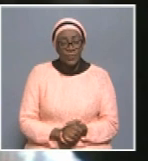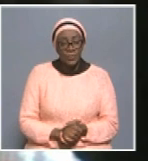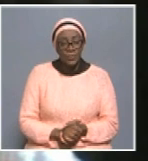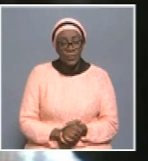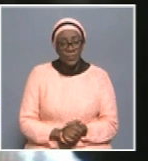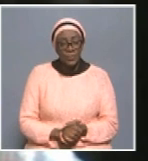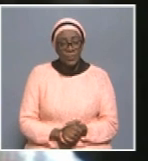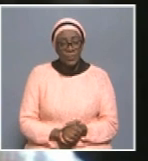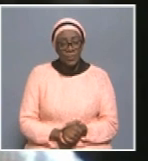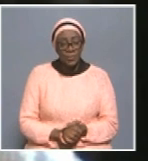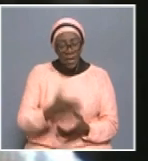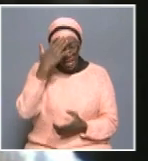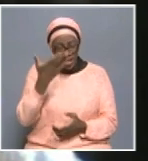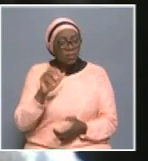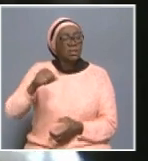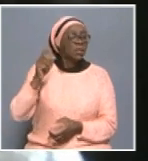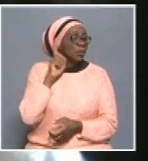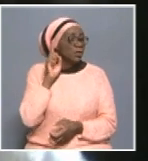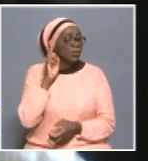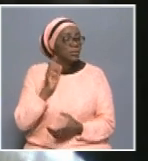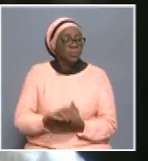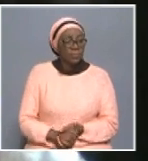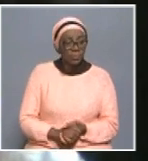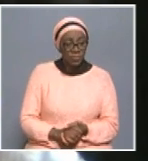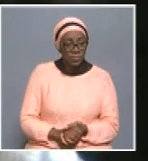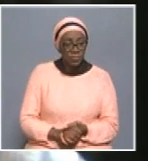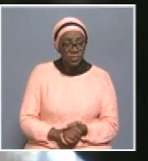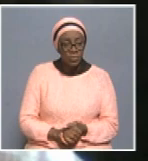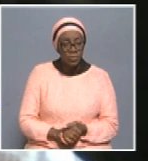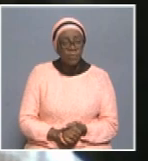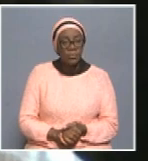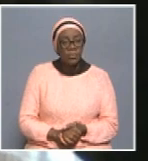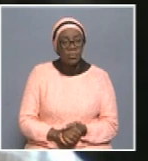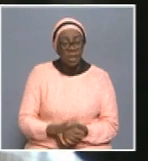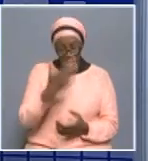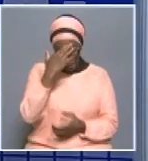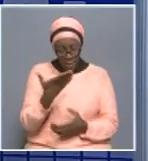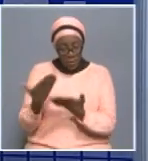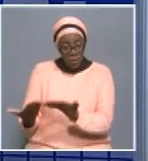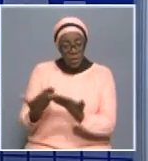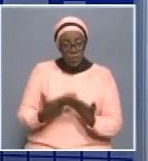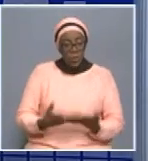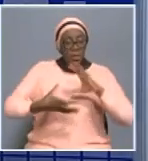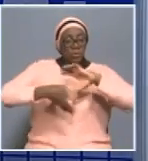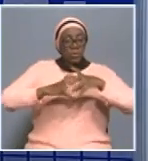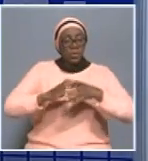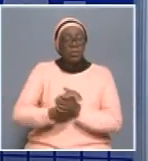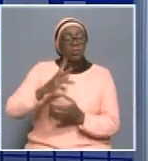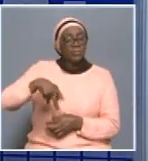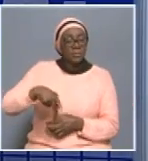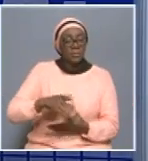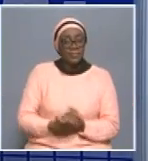Ndorokaze, can you hear me? Yes, I can hear you, but you're breaking in between. All right, a very good evening. Welcome to the news once more.